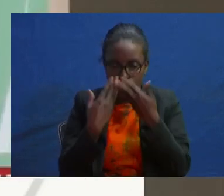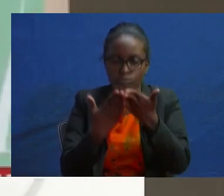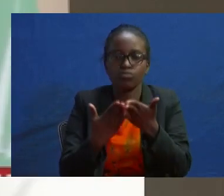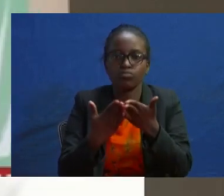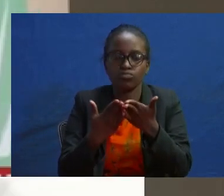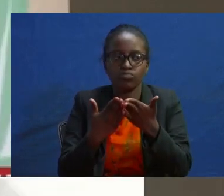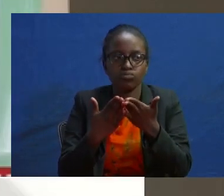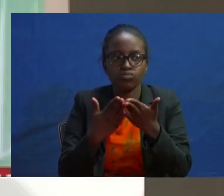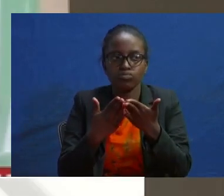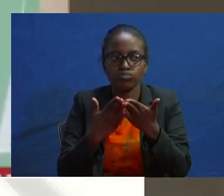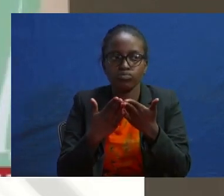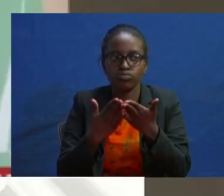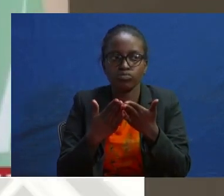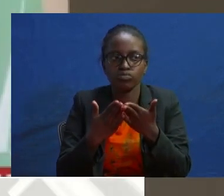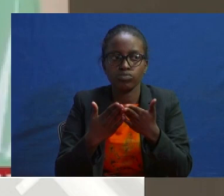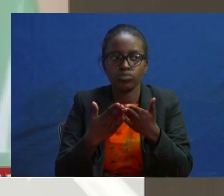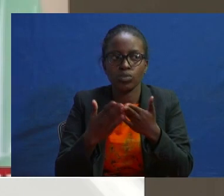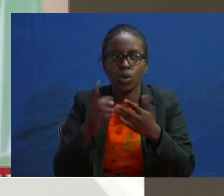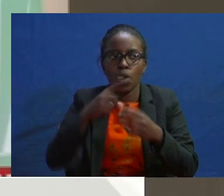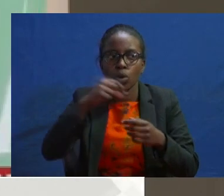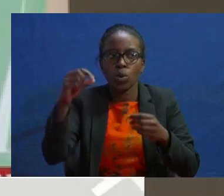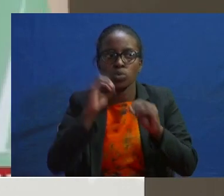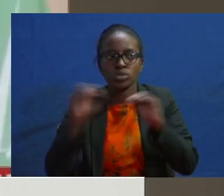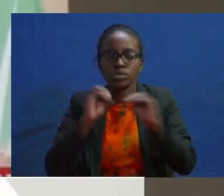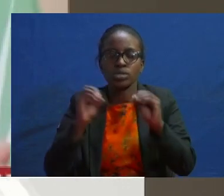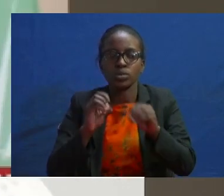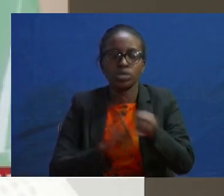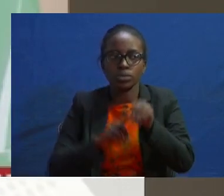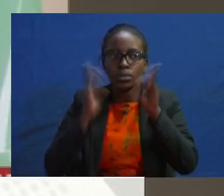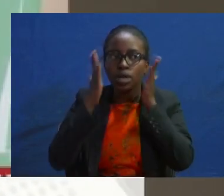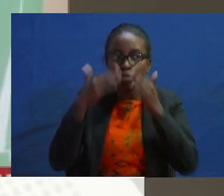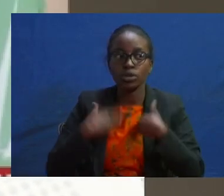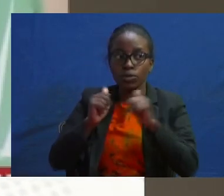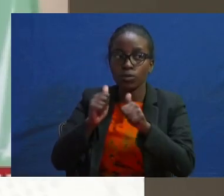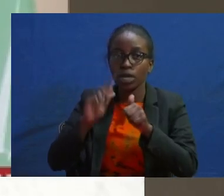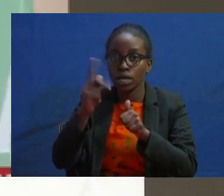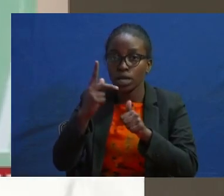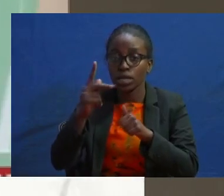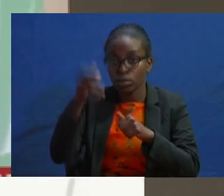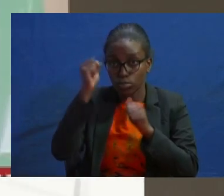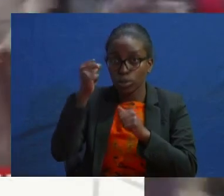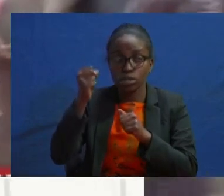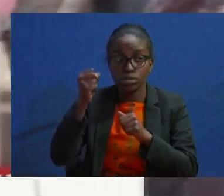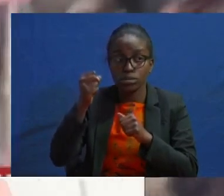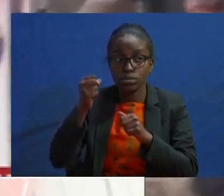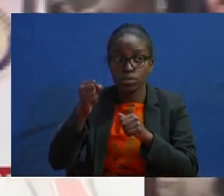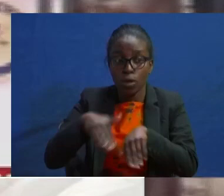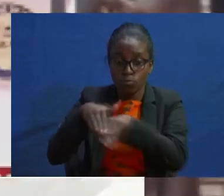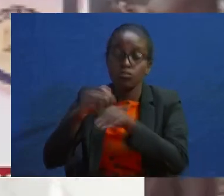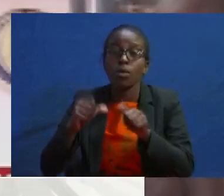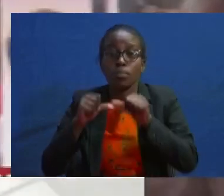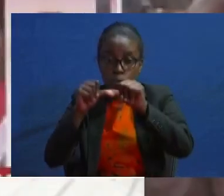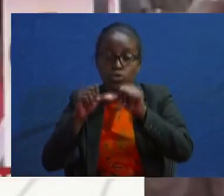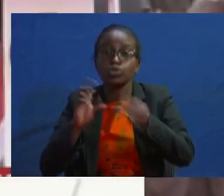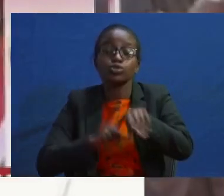I'm not going to be very active in Kenyan politics henceforth as I continue. In the joint